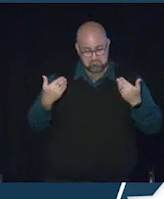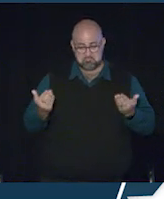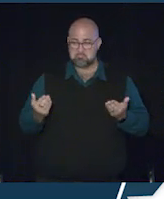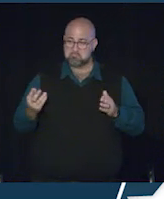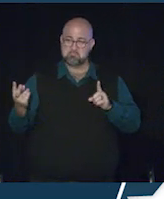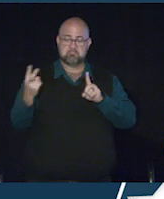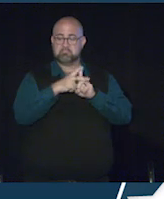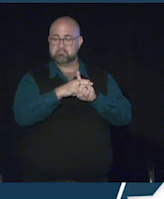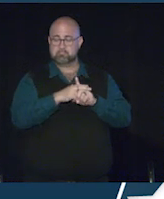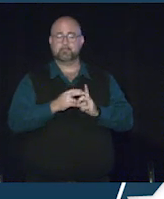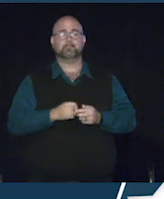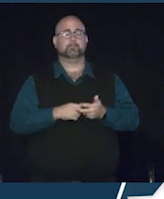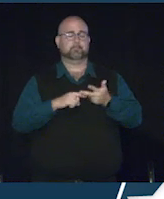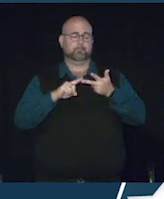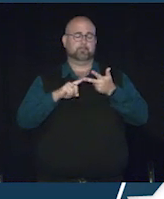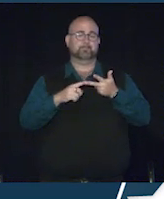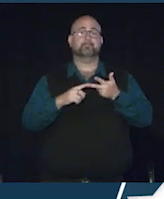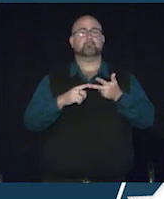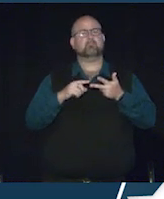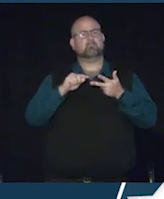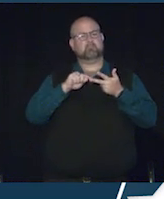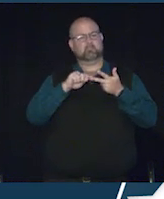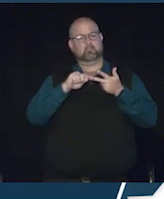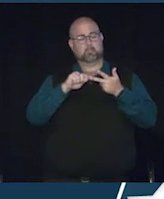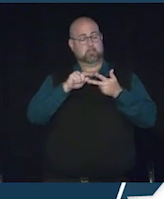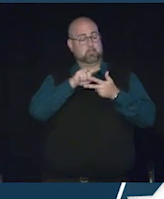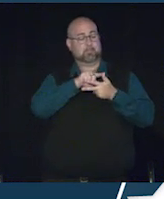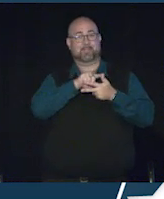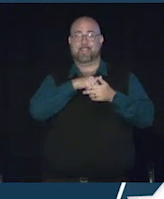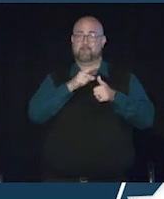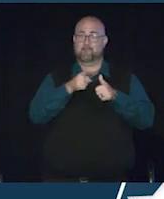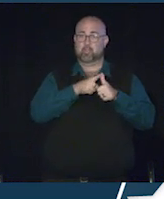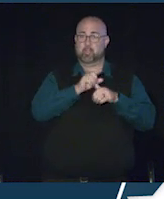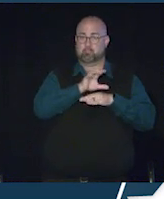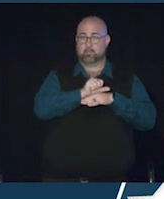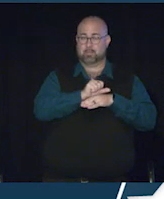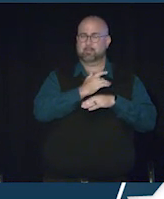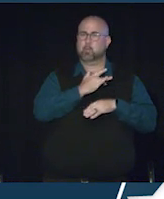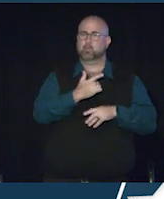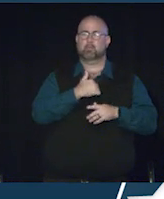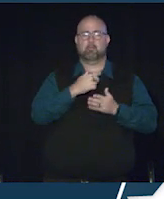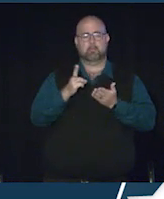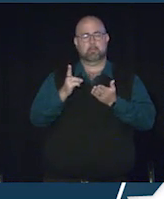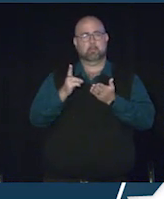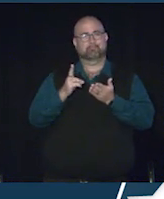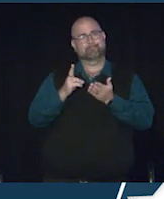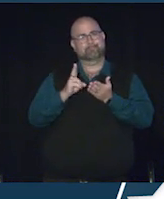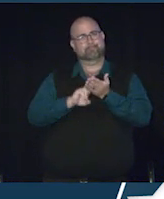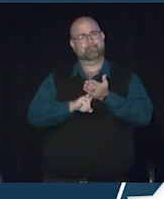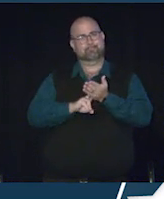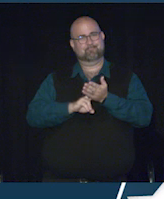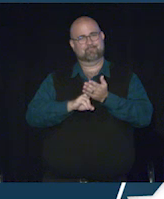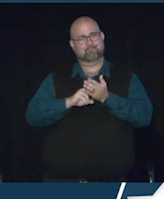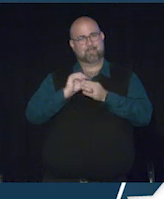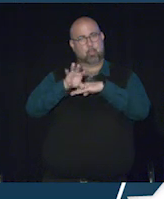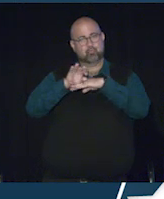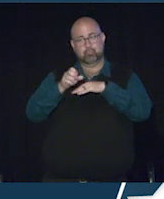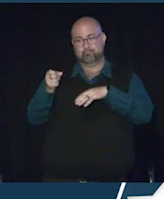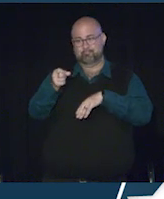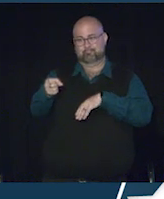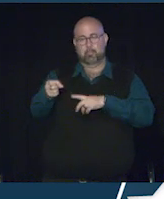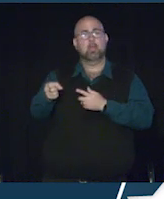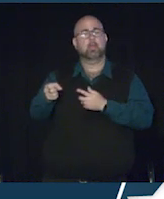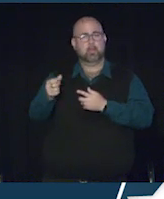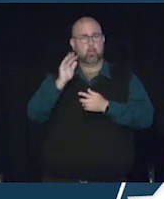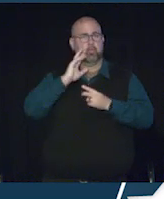forward. Also, during that first appointment, typically the assigned VR counselor will sit down with the individuals to start getting